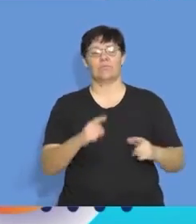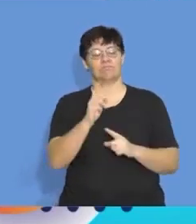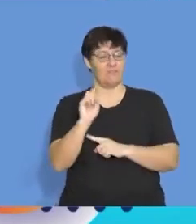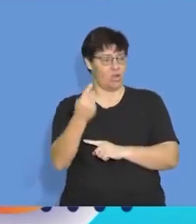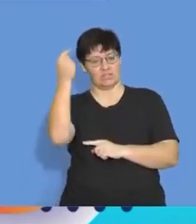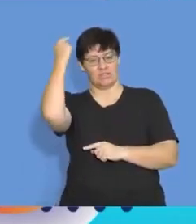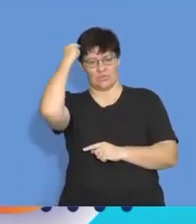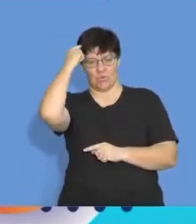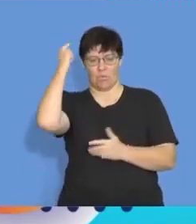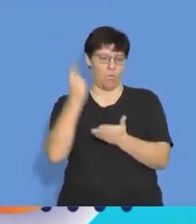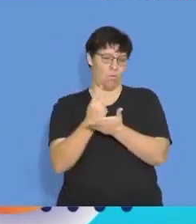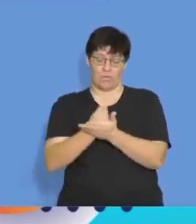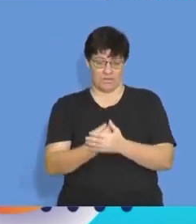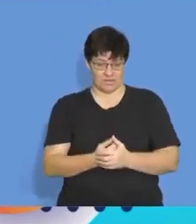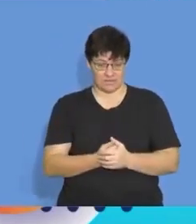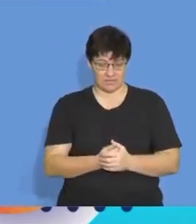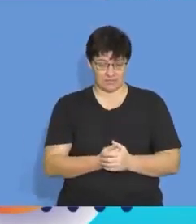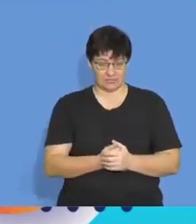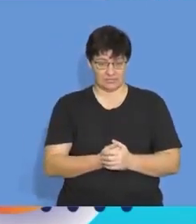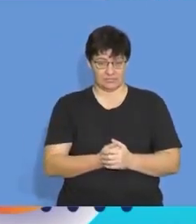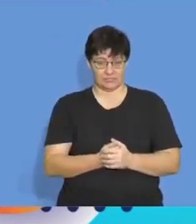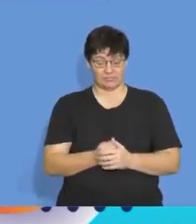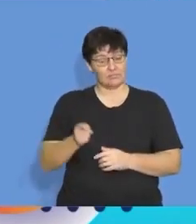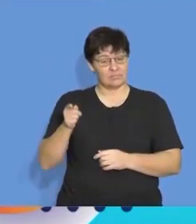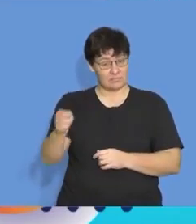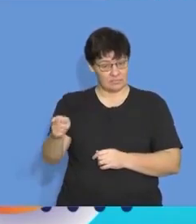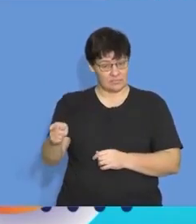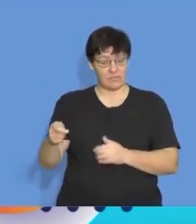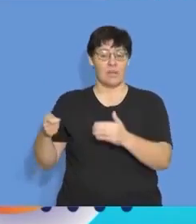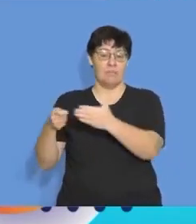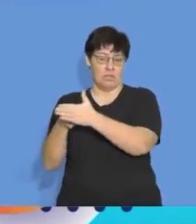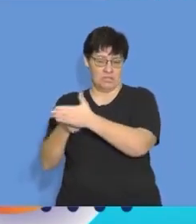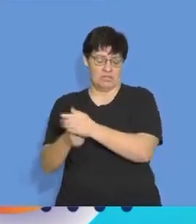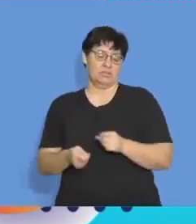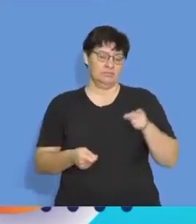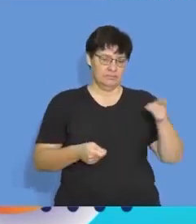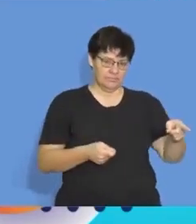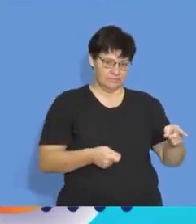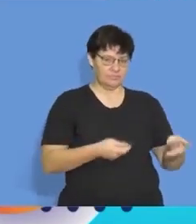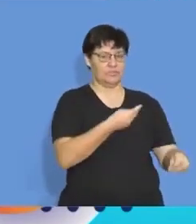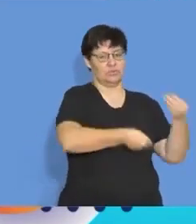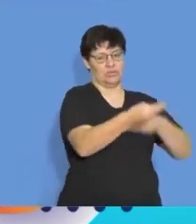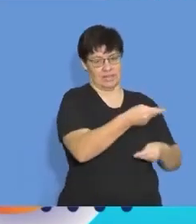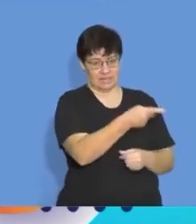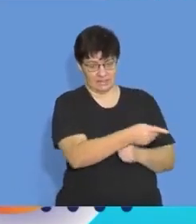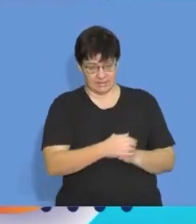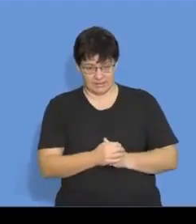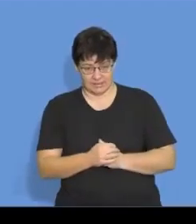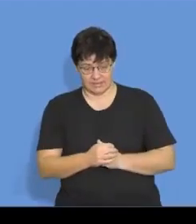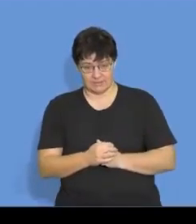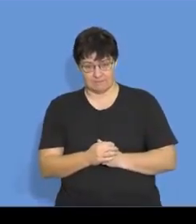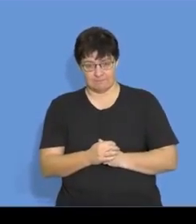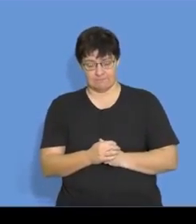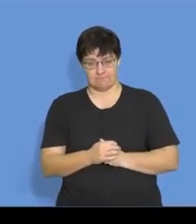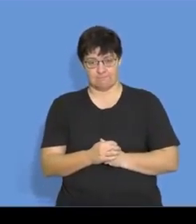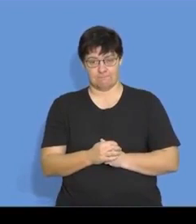minds at all times. Periodic, purchases, perpetual, trading stock. Okay.